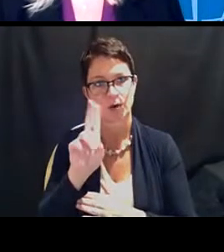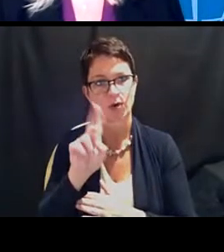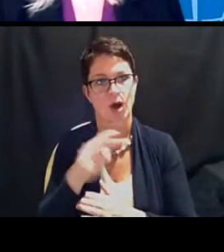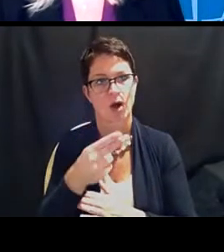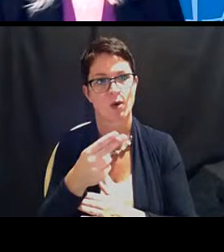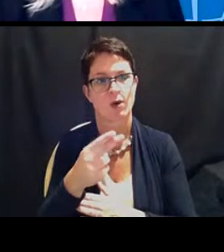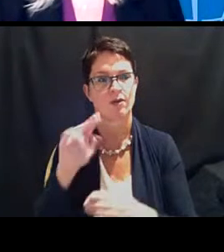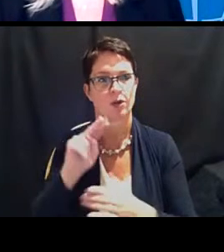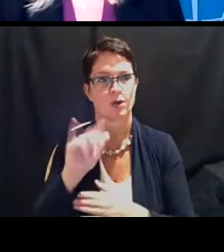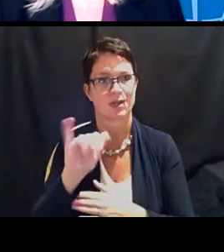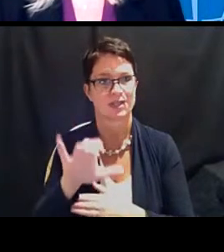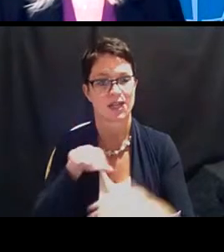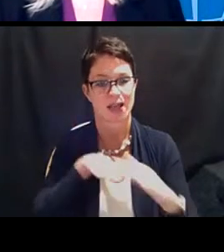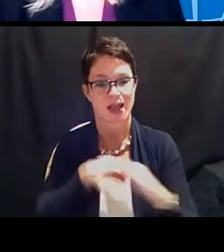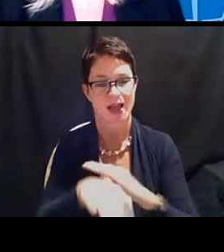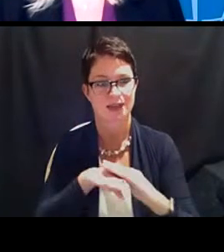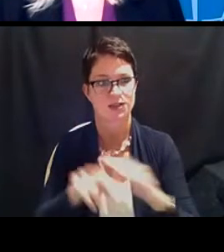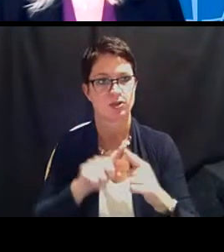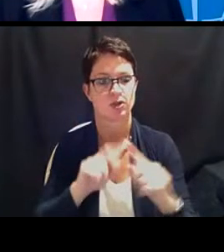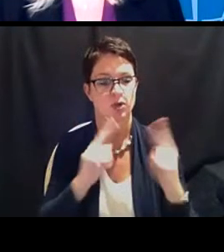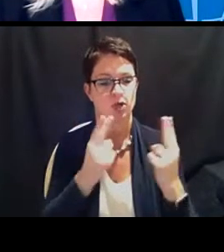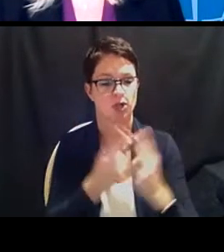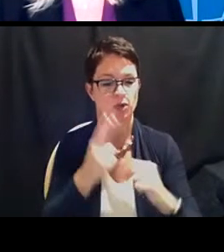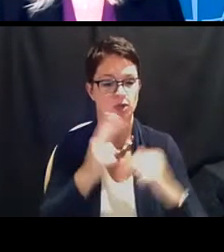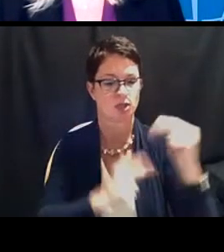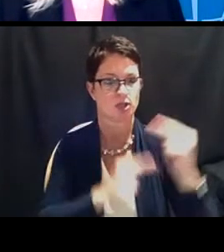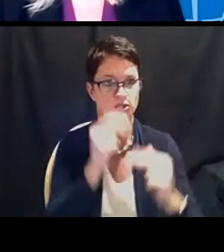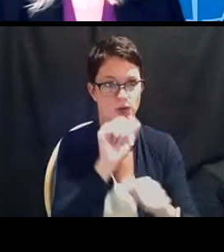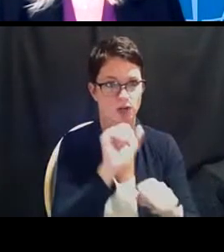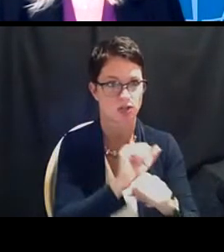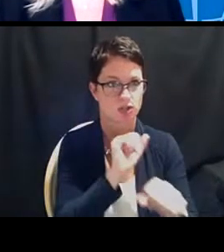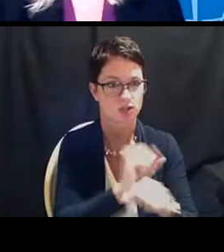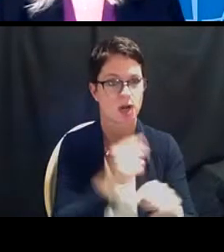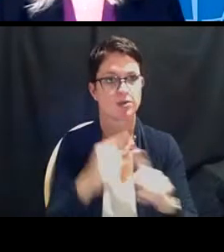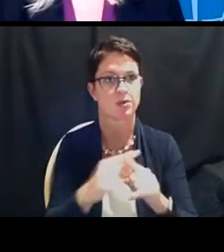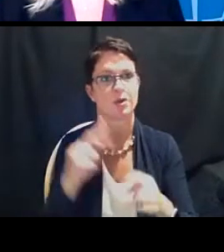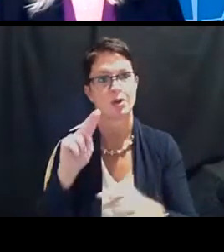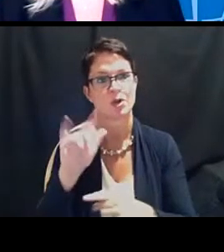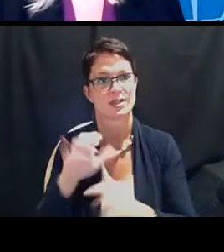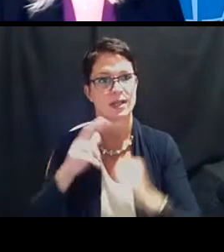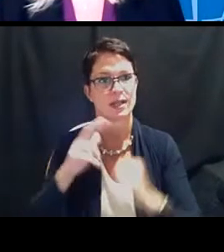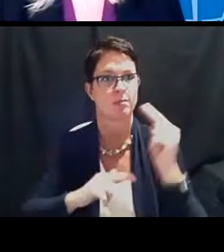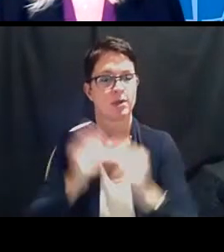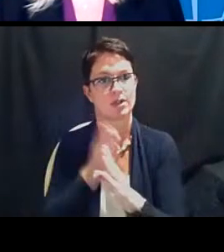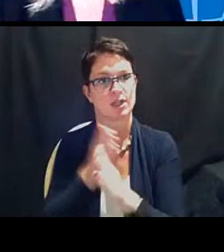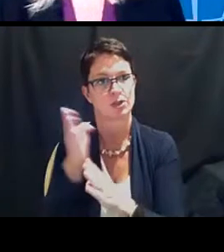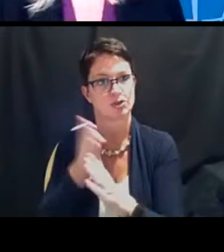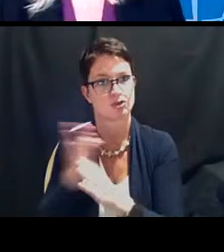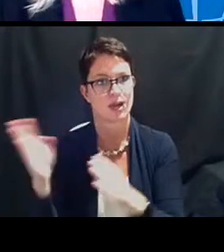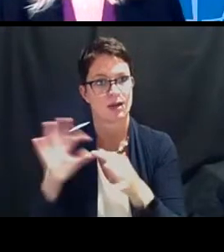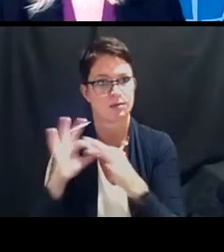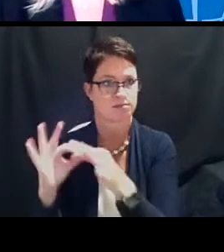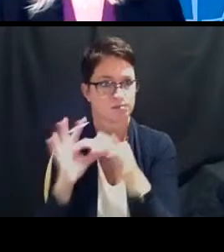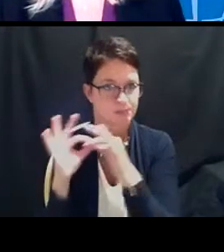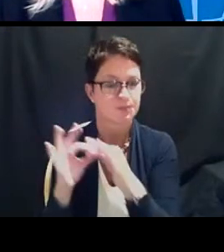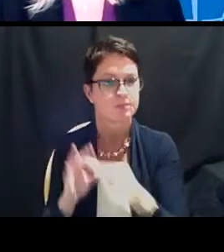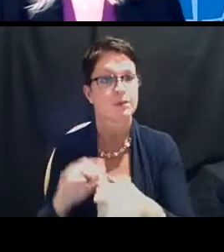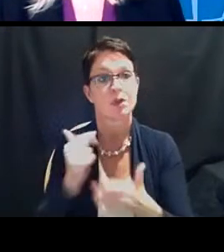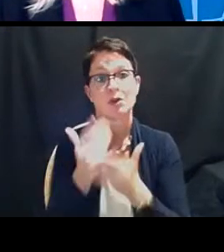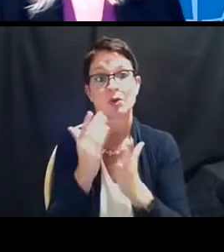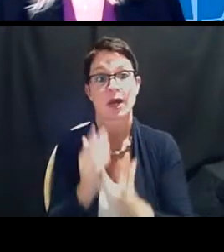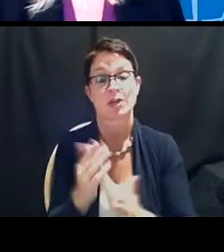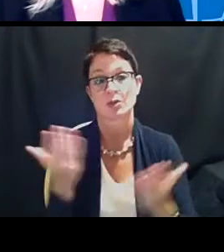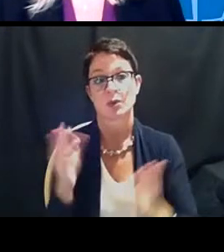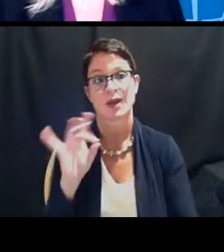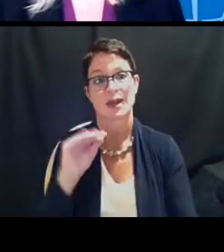gain access to union construction apprenticeship programs with the New York City Building Trades affiliates. Our graduates are